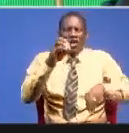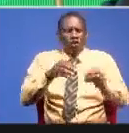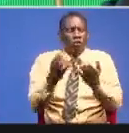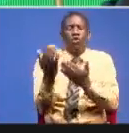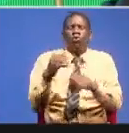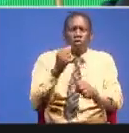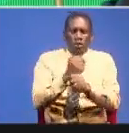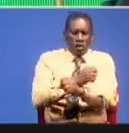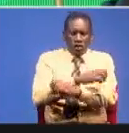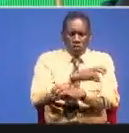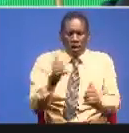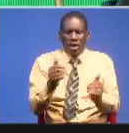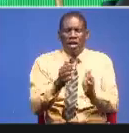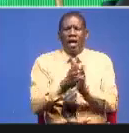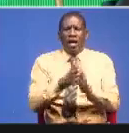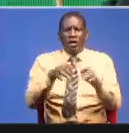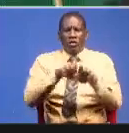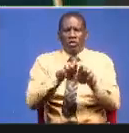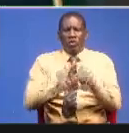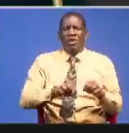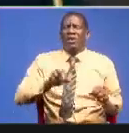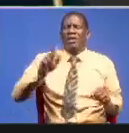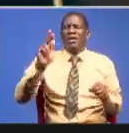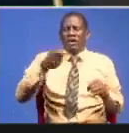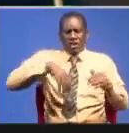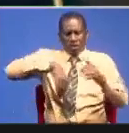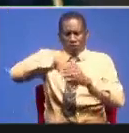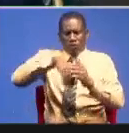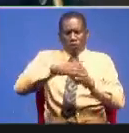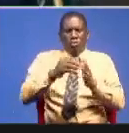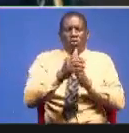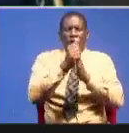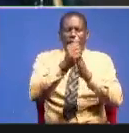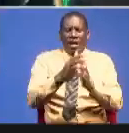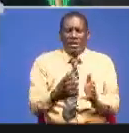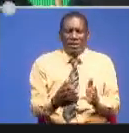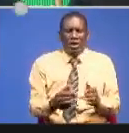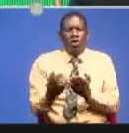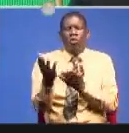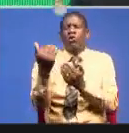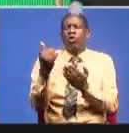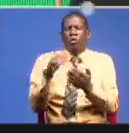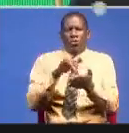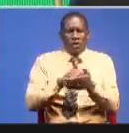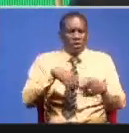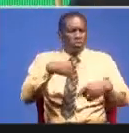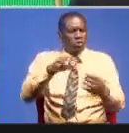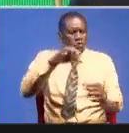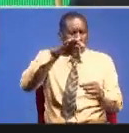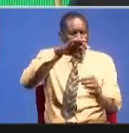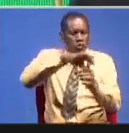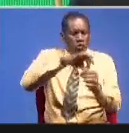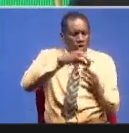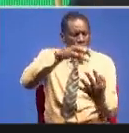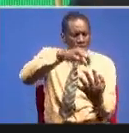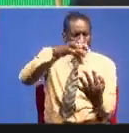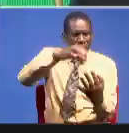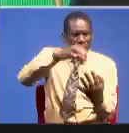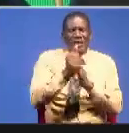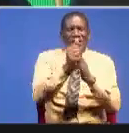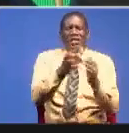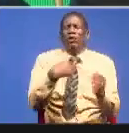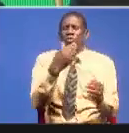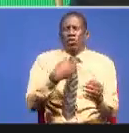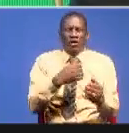and the Kenyan football leadership will continue to choose leaders that they